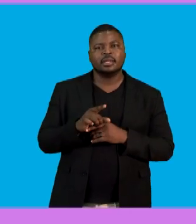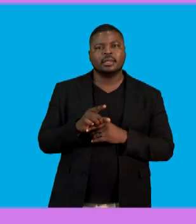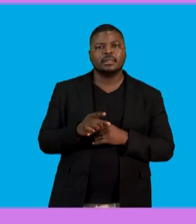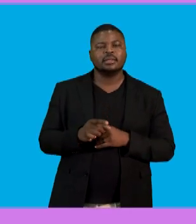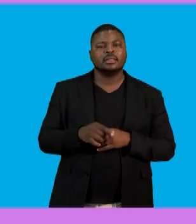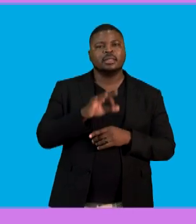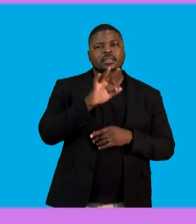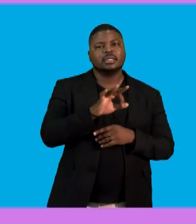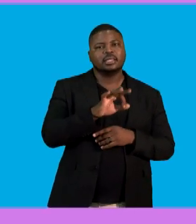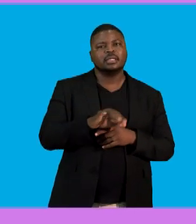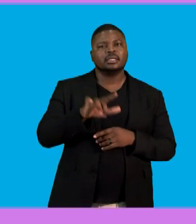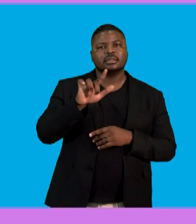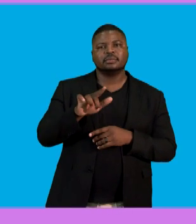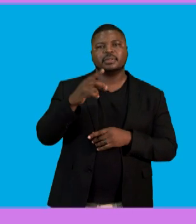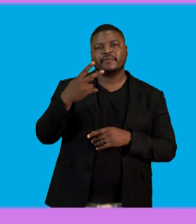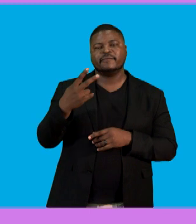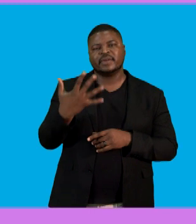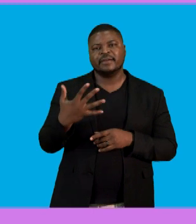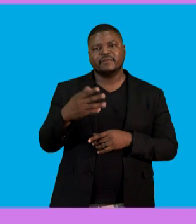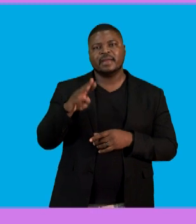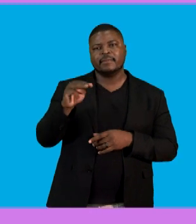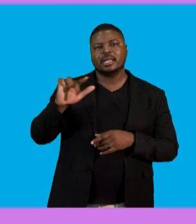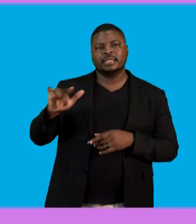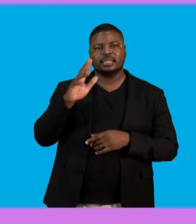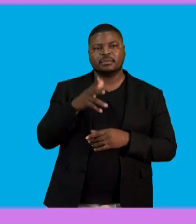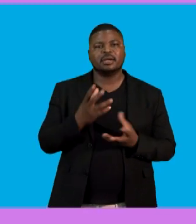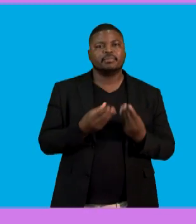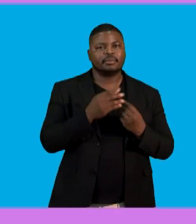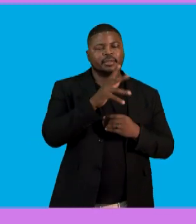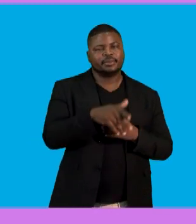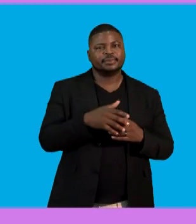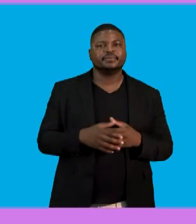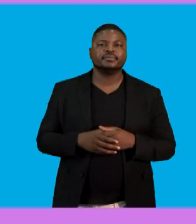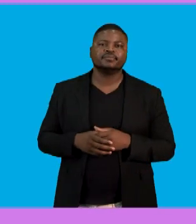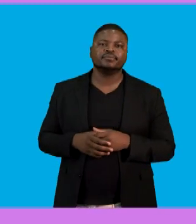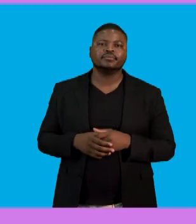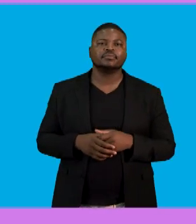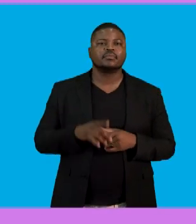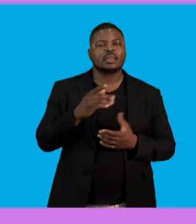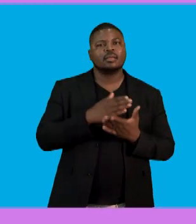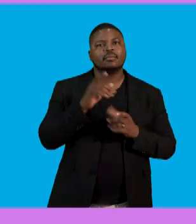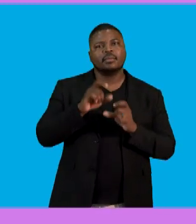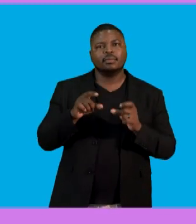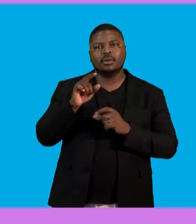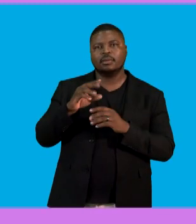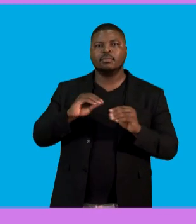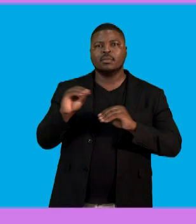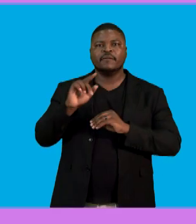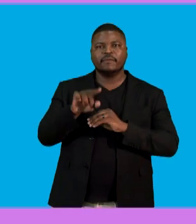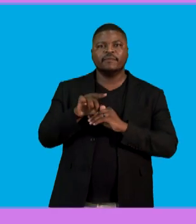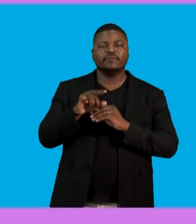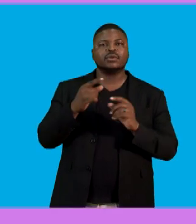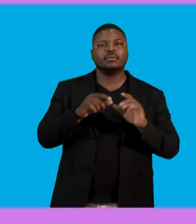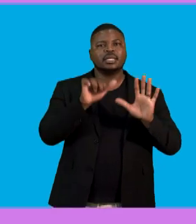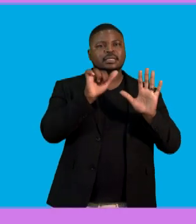375 milliliters of lemon juice. Someone could have said, because 2, when you're moving from 2 to 6, you're actually increasing it by